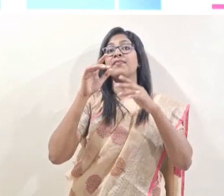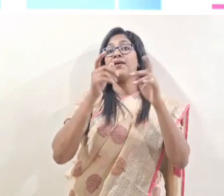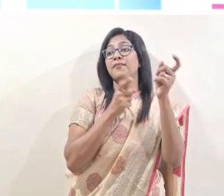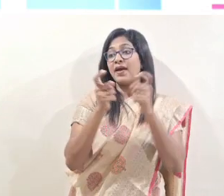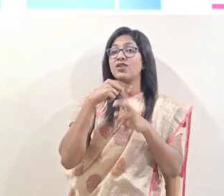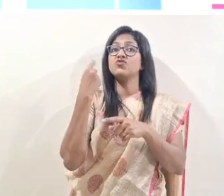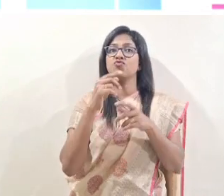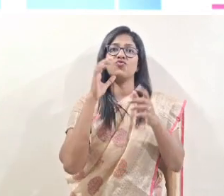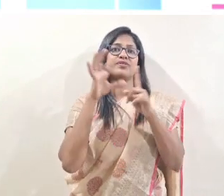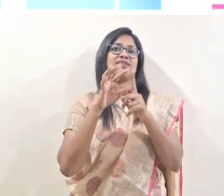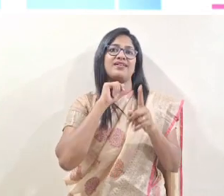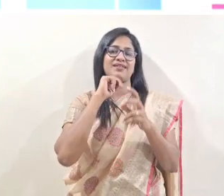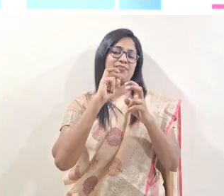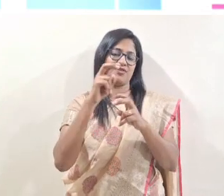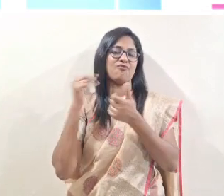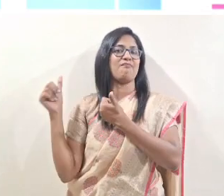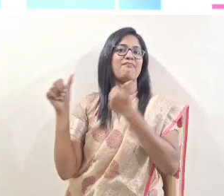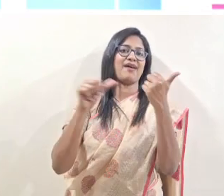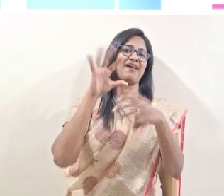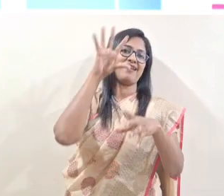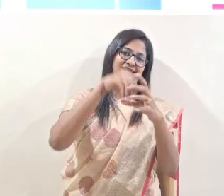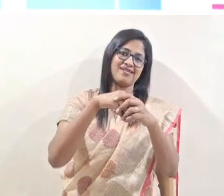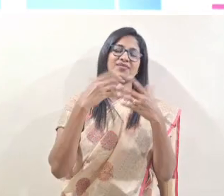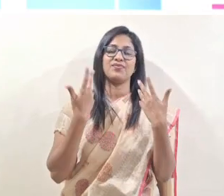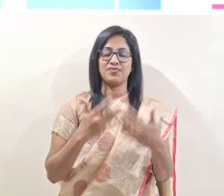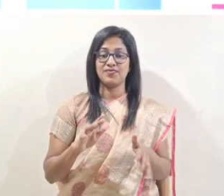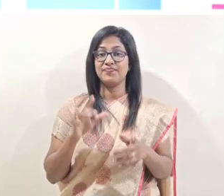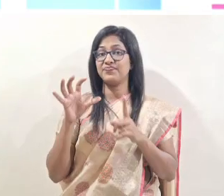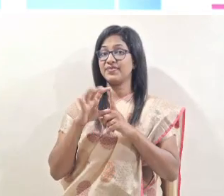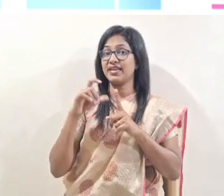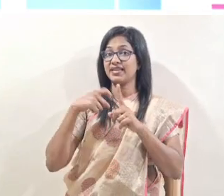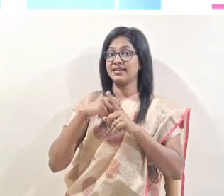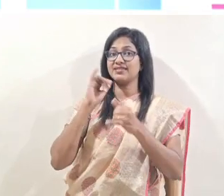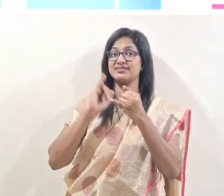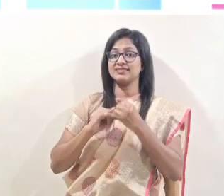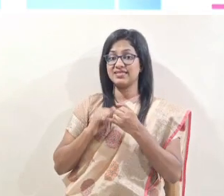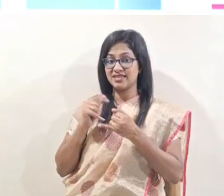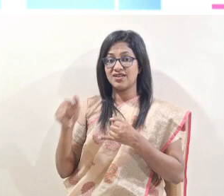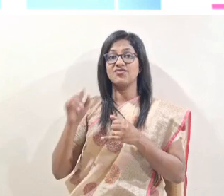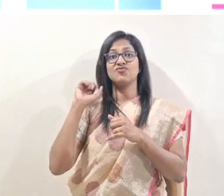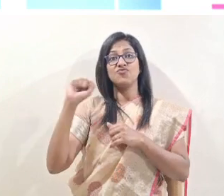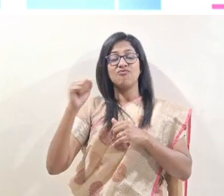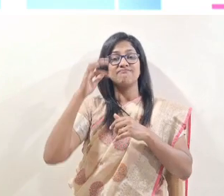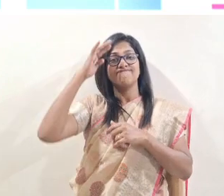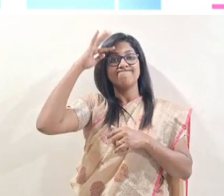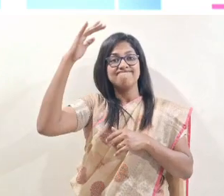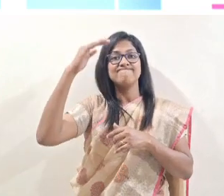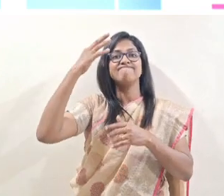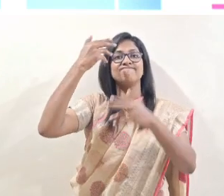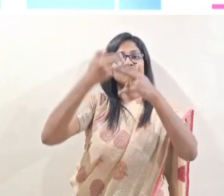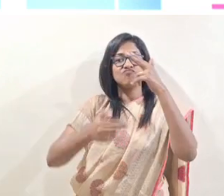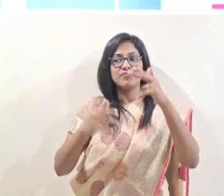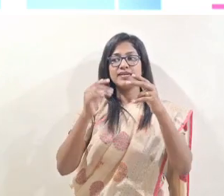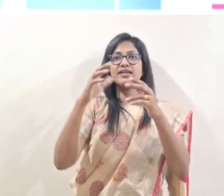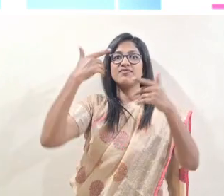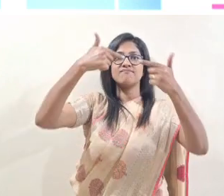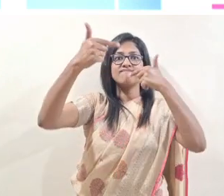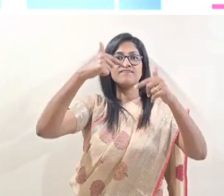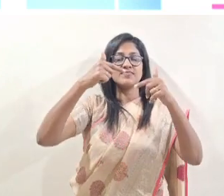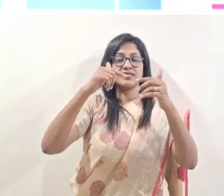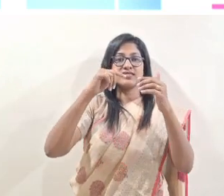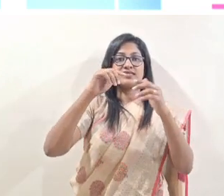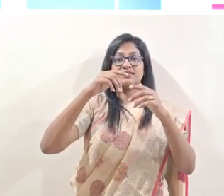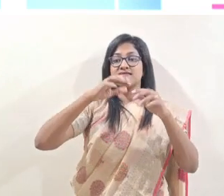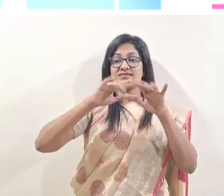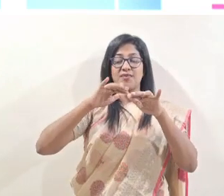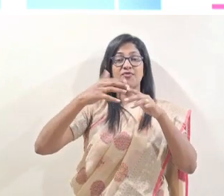Rail Corporation now. So, Mr. D.K. Sinha, your insights into cyber resilience, which is, I think,